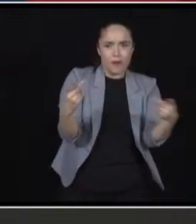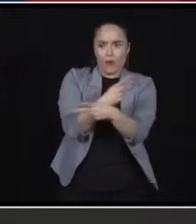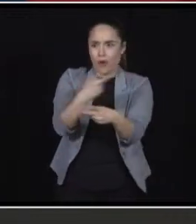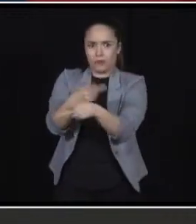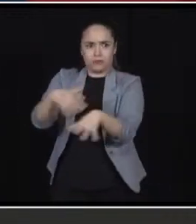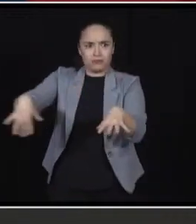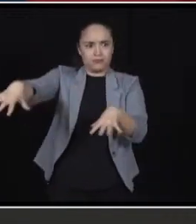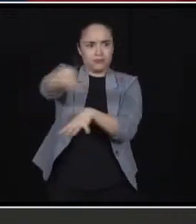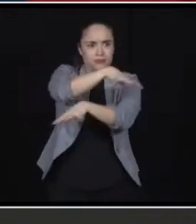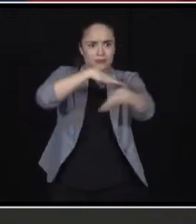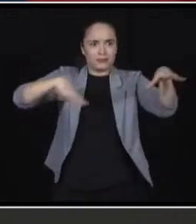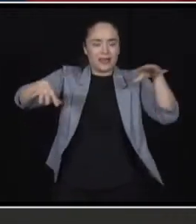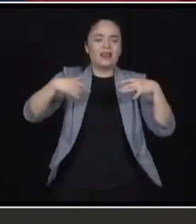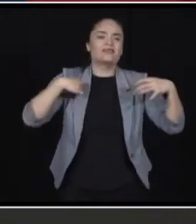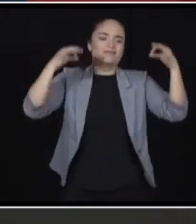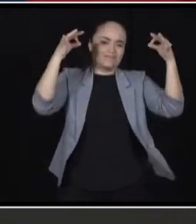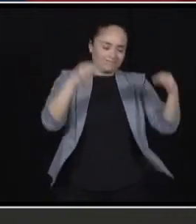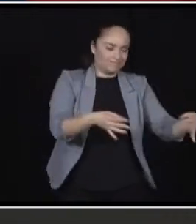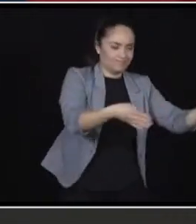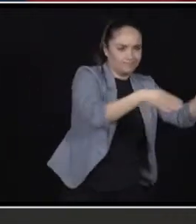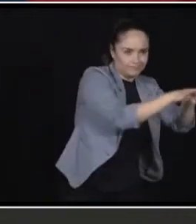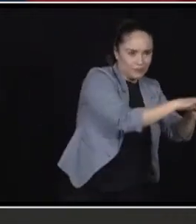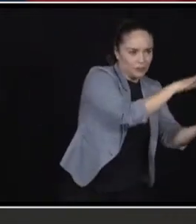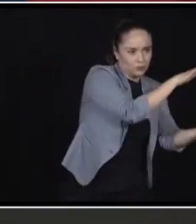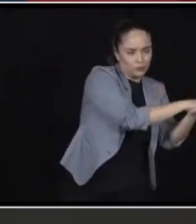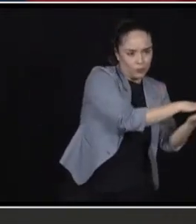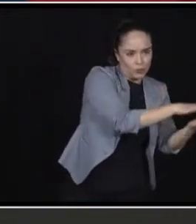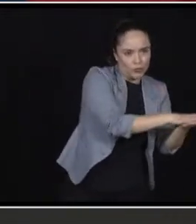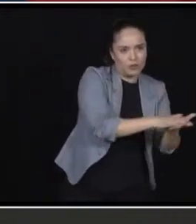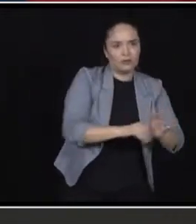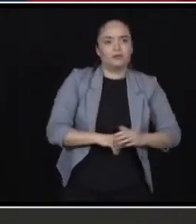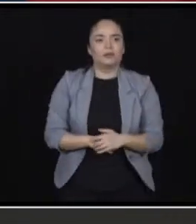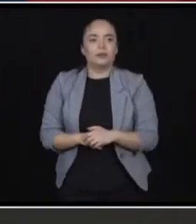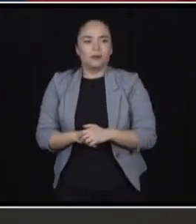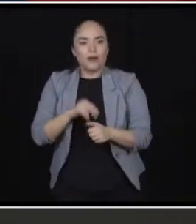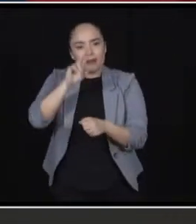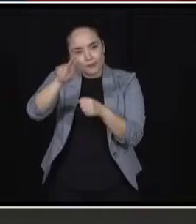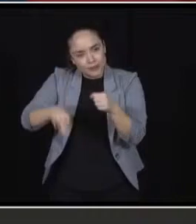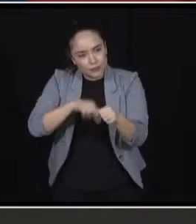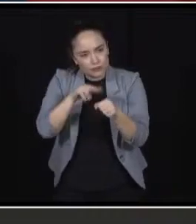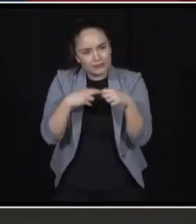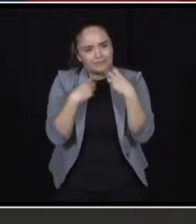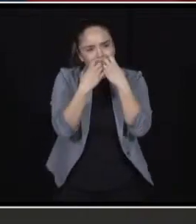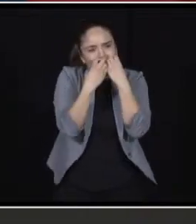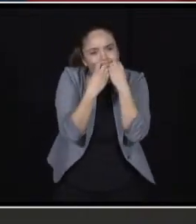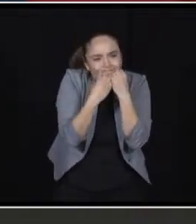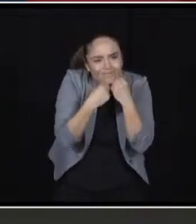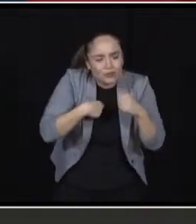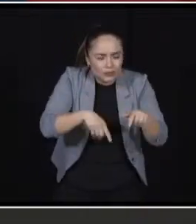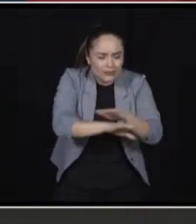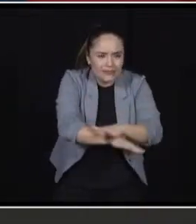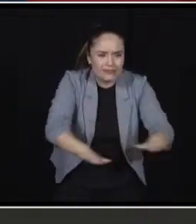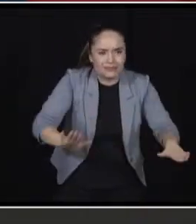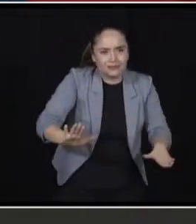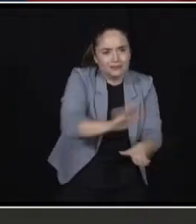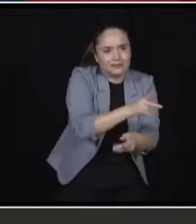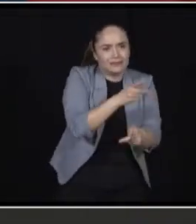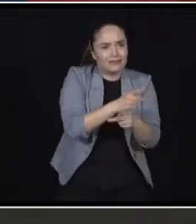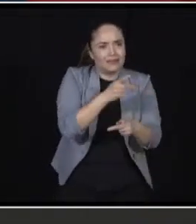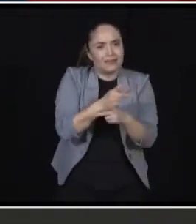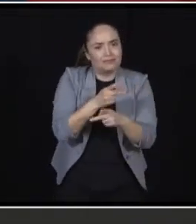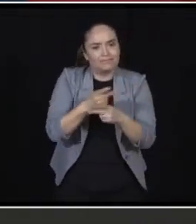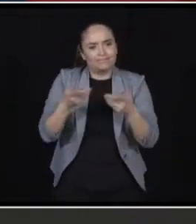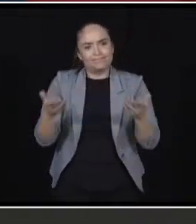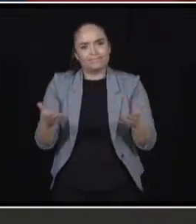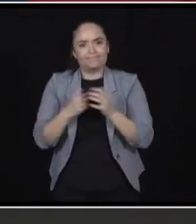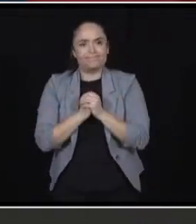it. Obviously, we're going to continue to focus on keeping our childcare settings safe. And as I said, as more supply becomes available, getting them